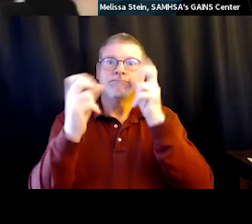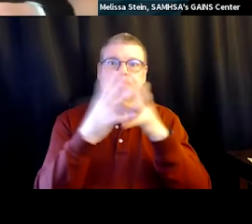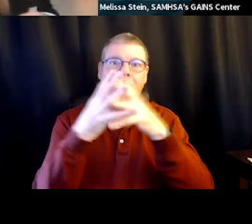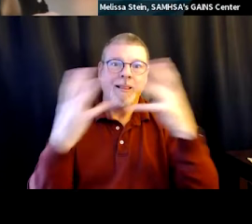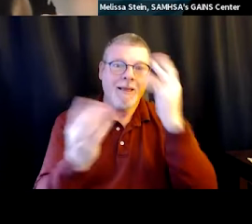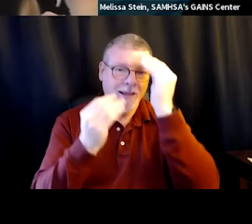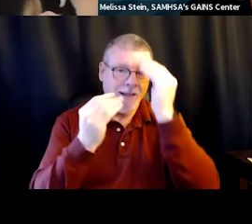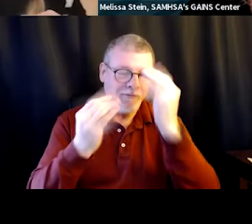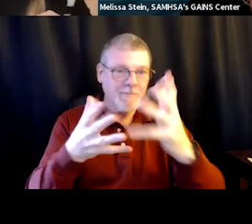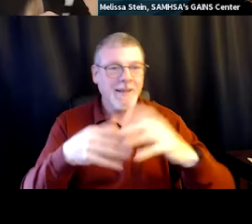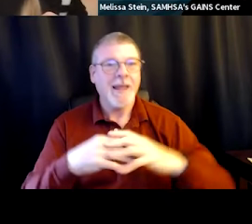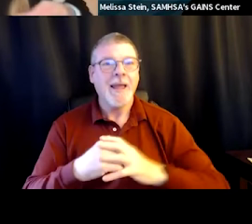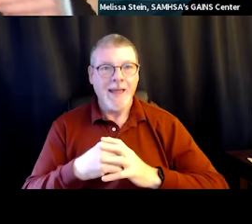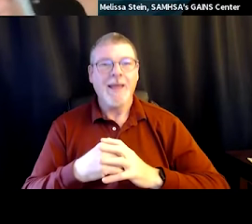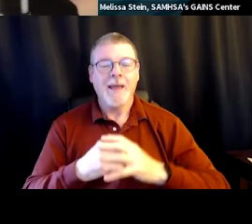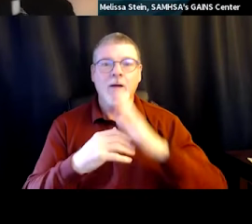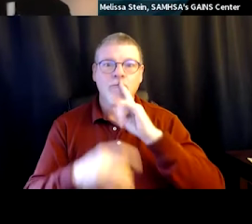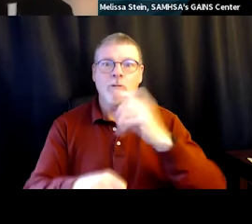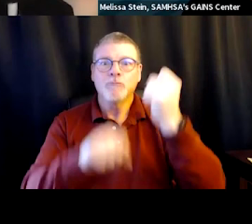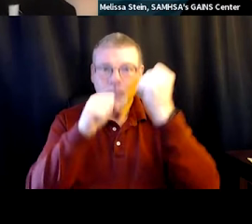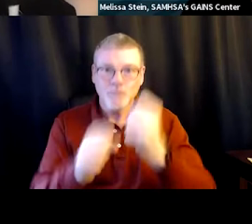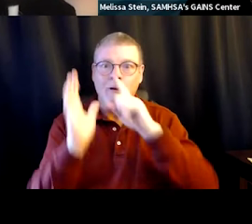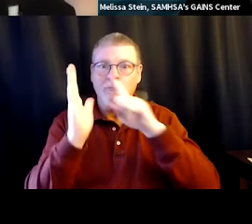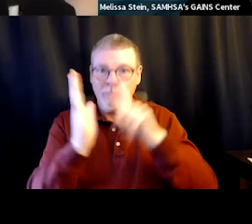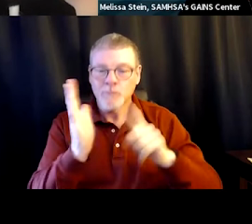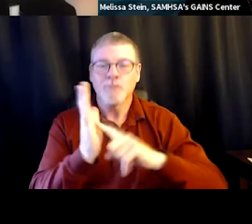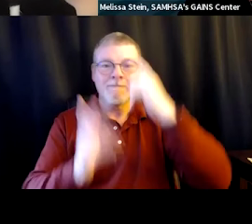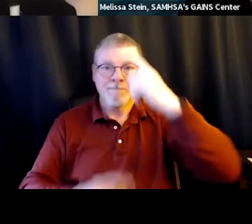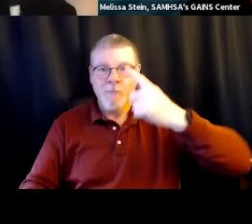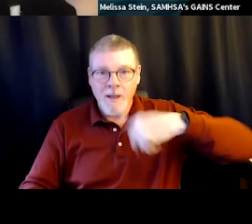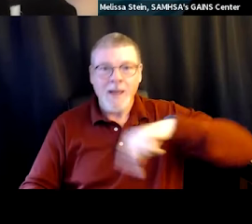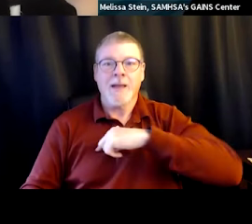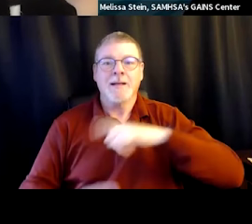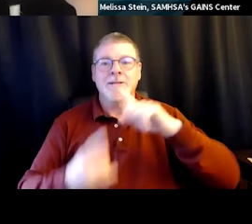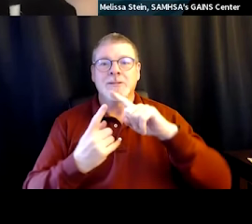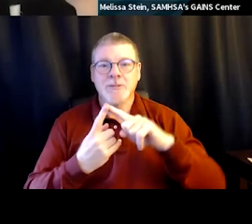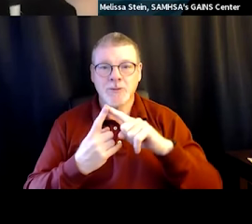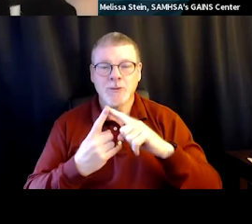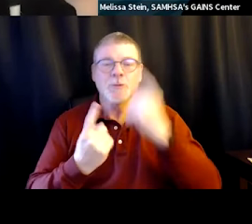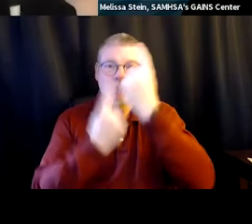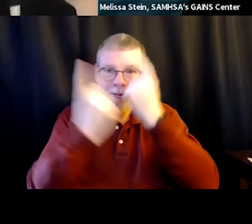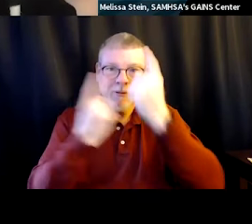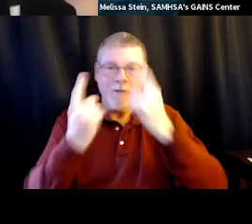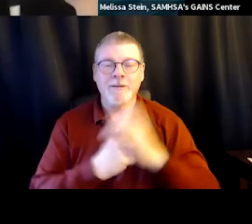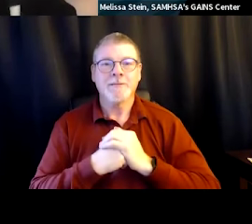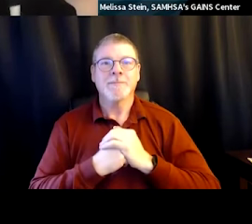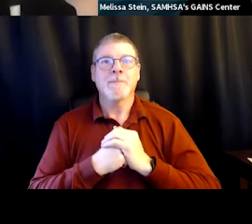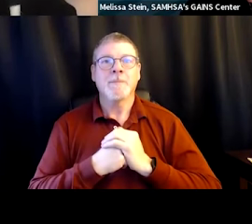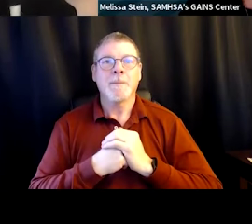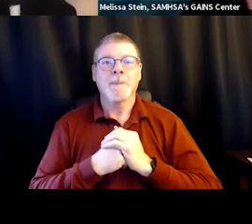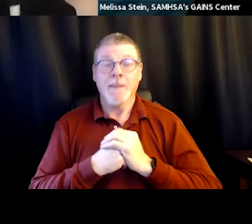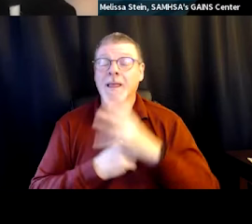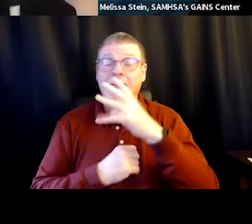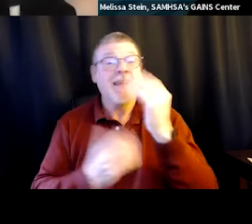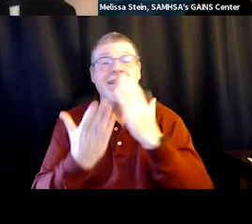so much solid research for us to really base some of these, some of our thoughts on. And yeah, thanks